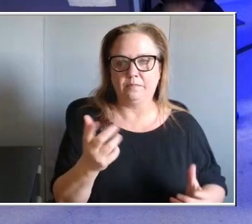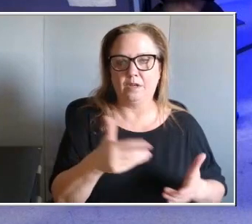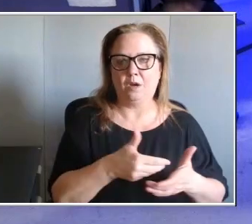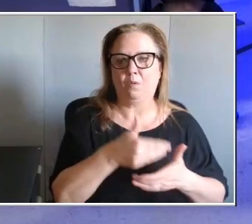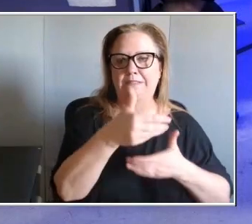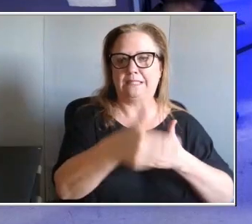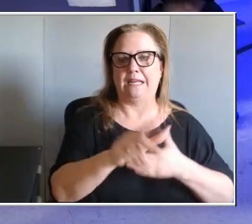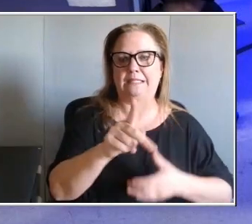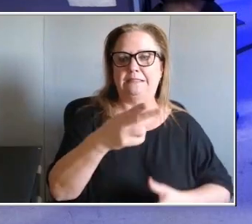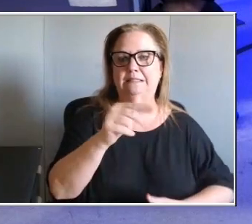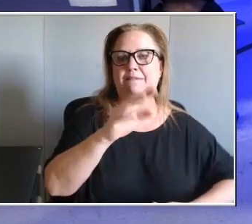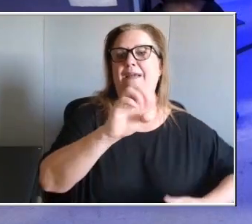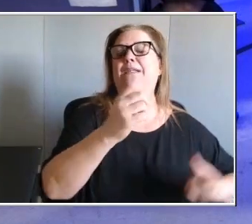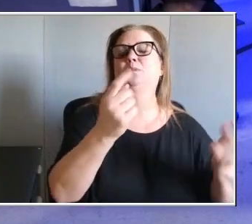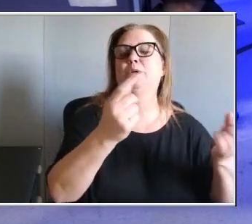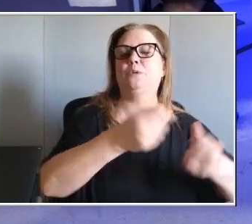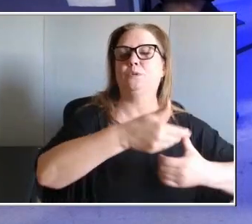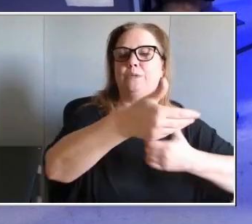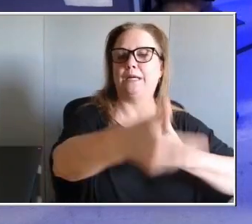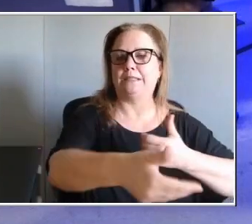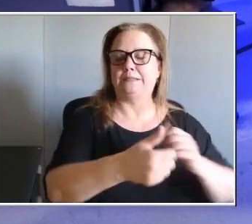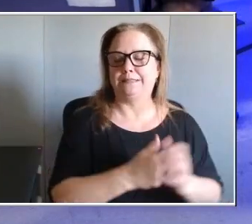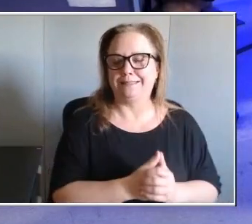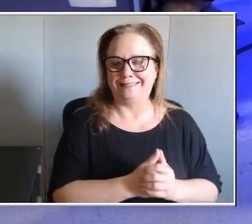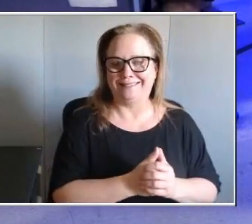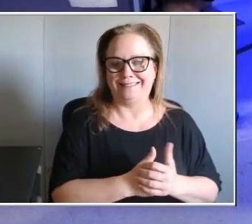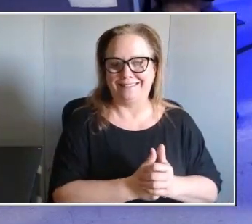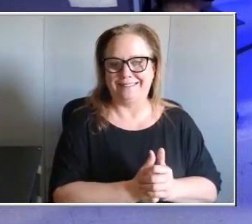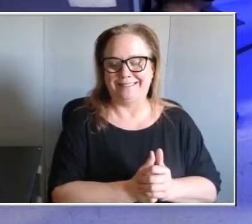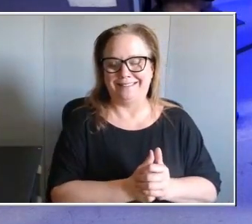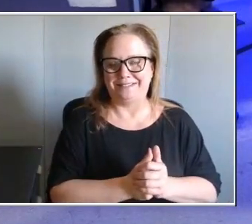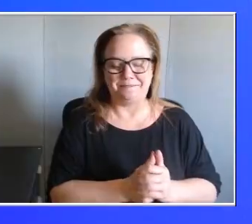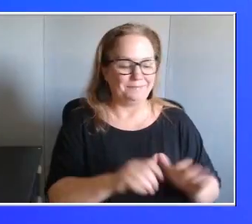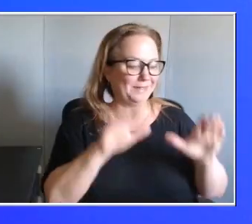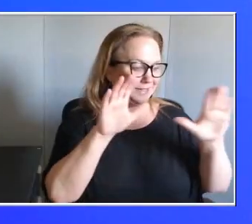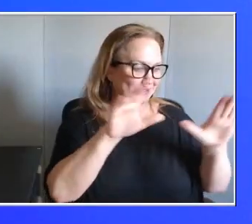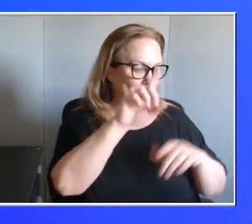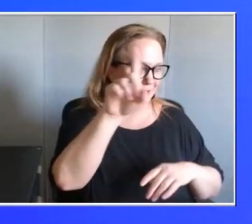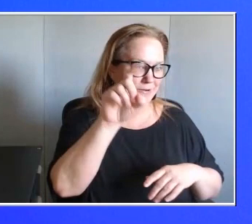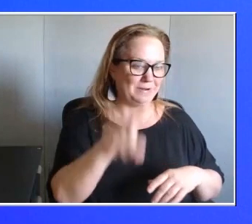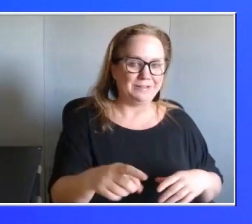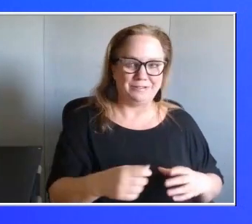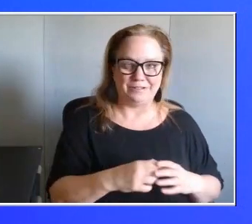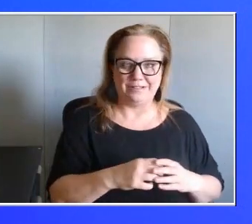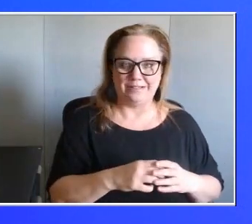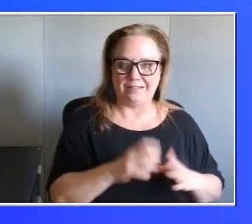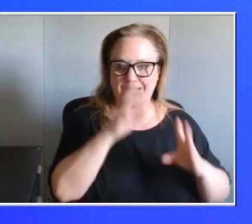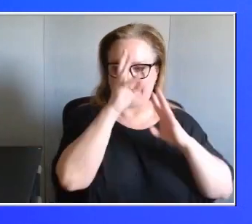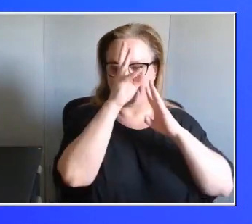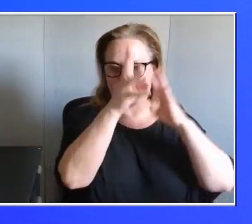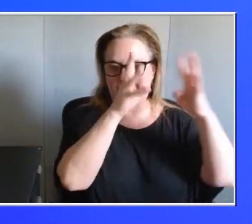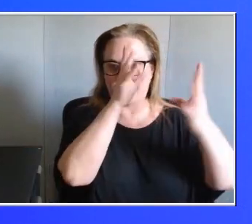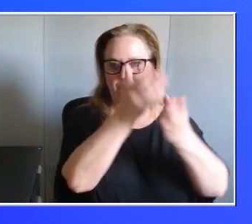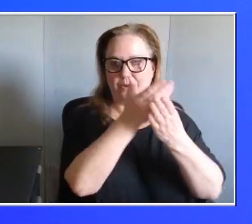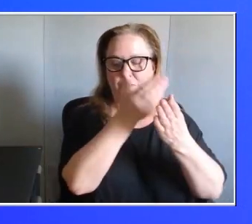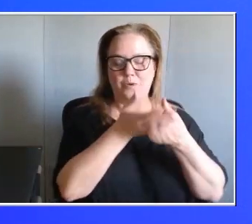where you're going to take this program? What are you going to do next? That's a great question. I think just coming up with new innovative ways to look at